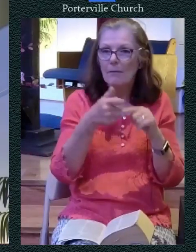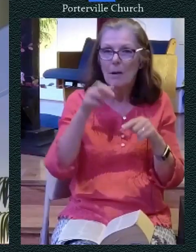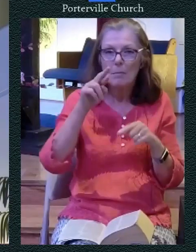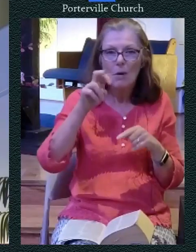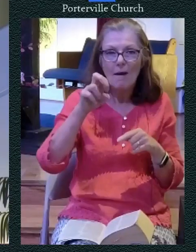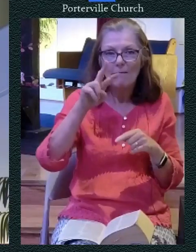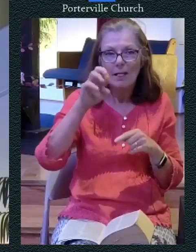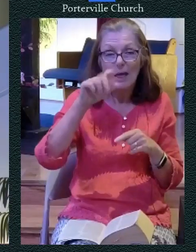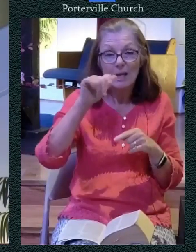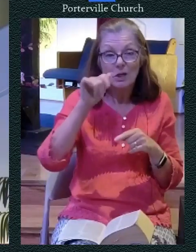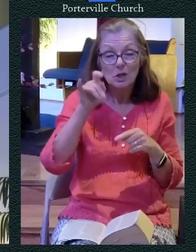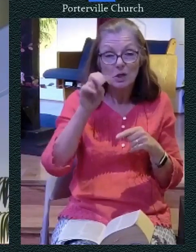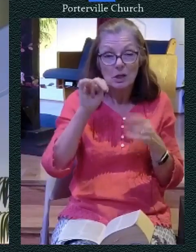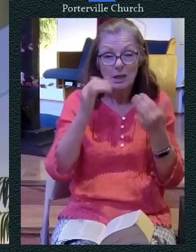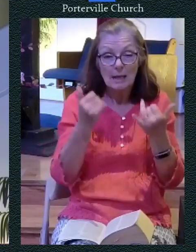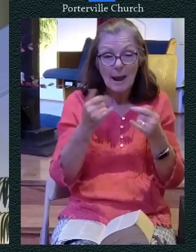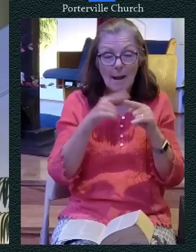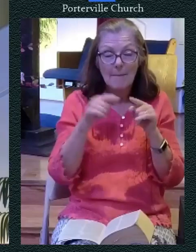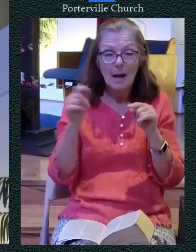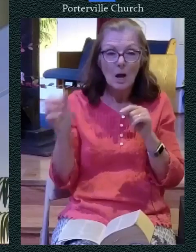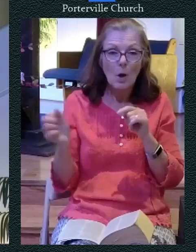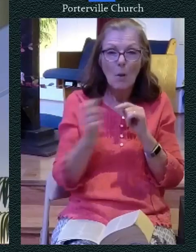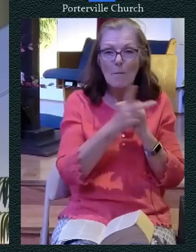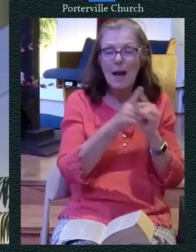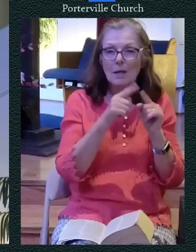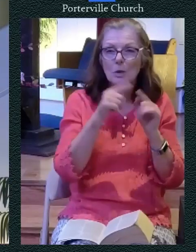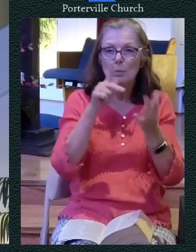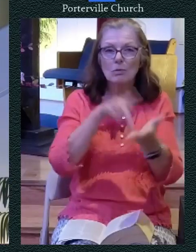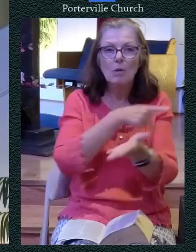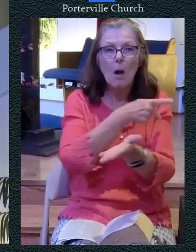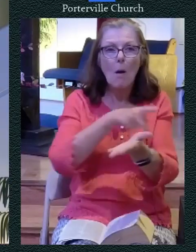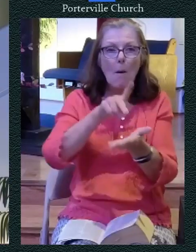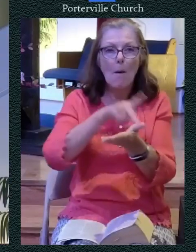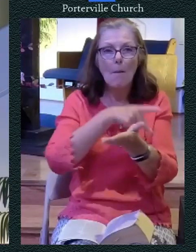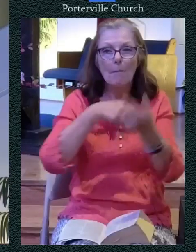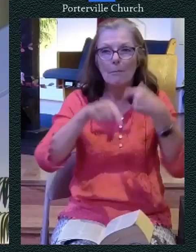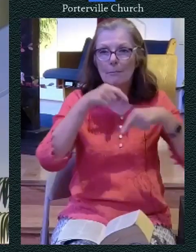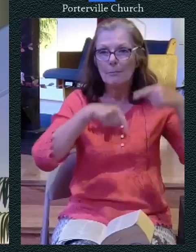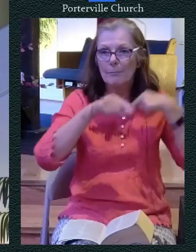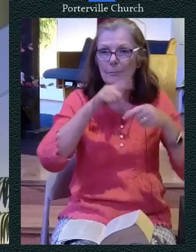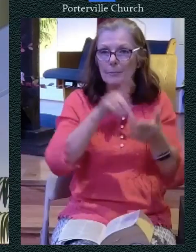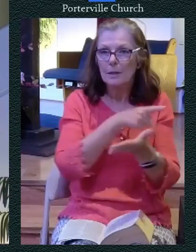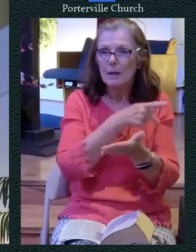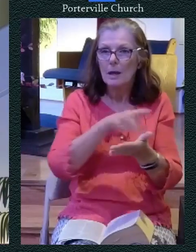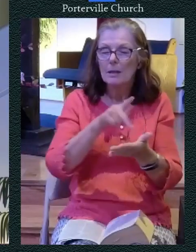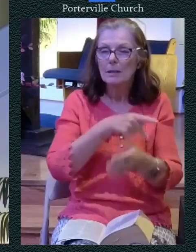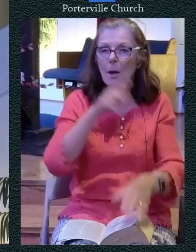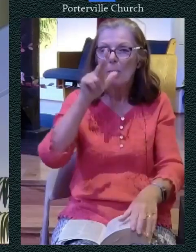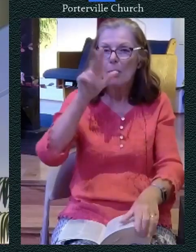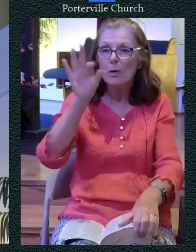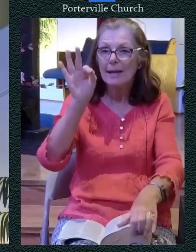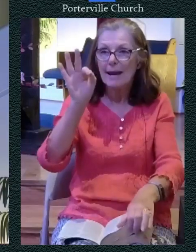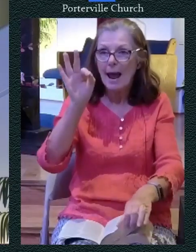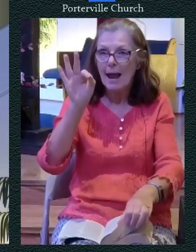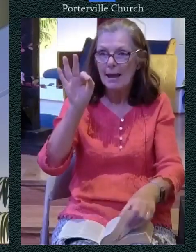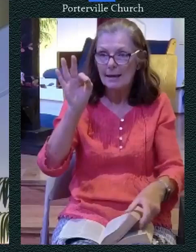to the Psalms. And we want to look together this morning at Psalms 39.